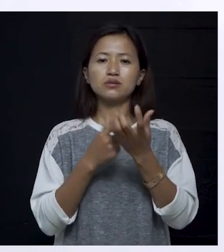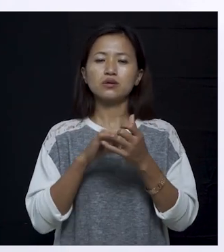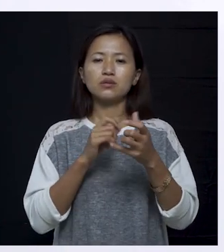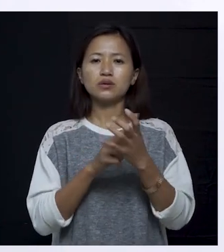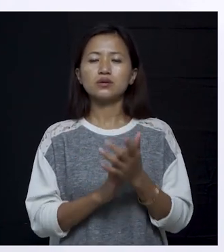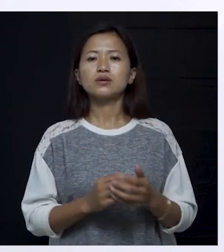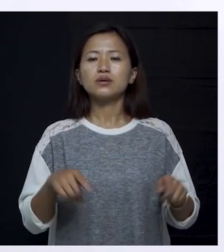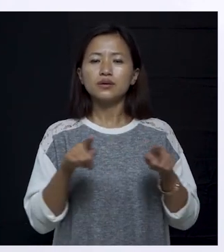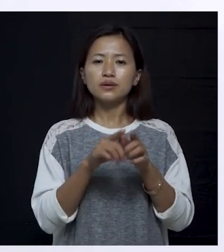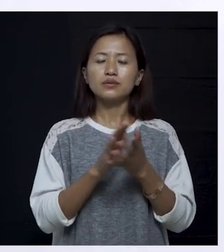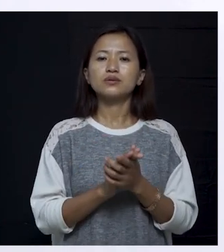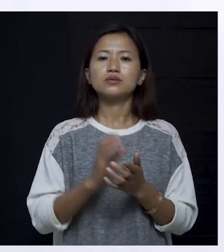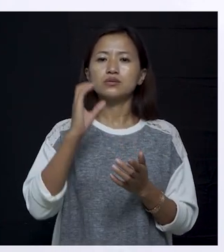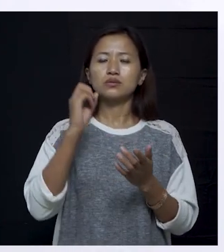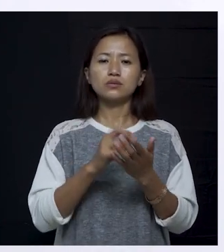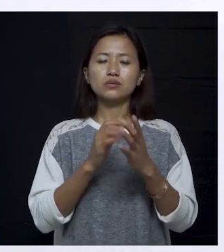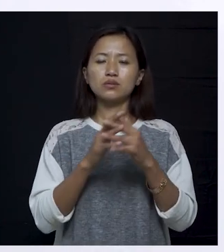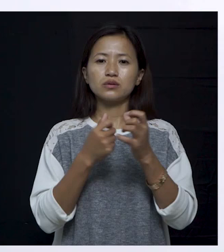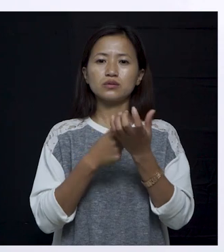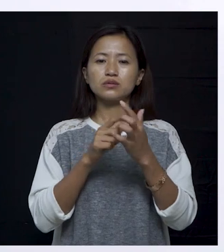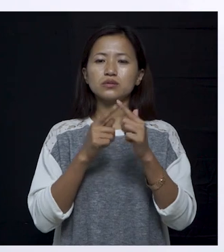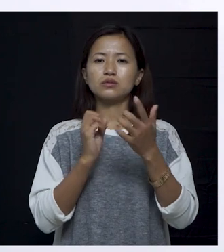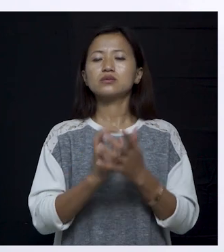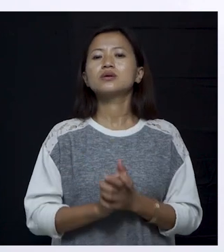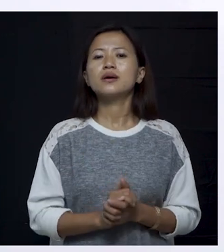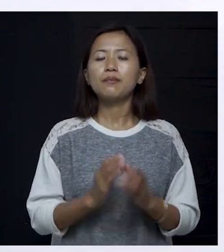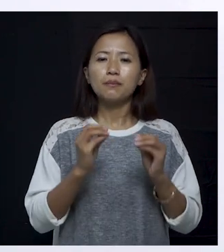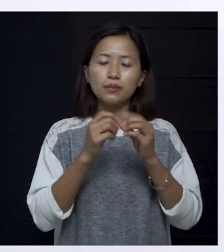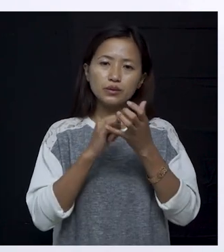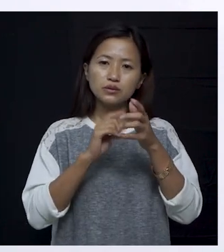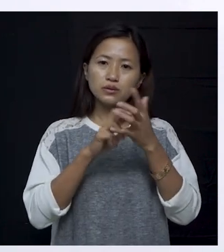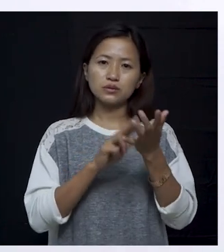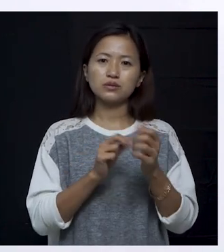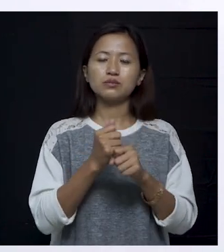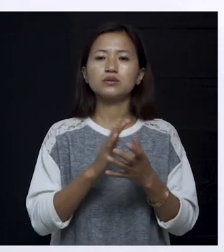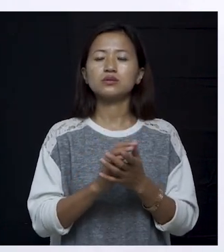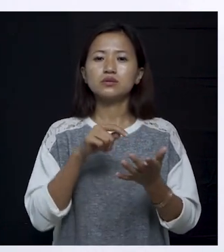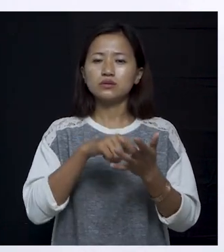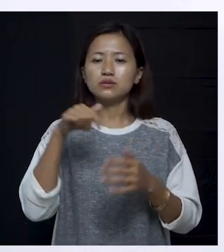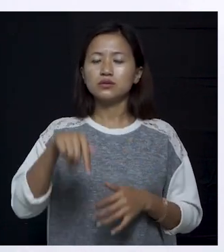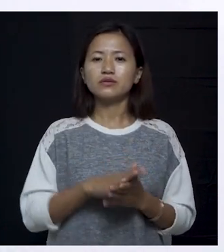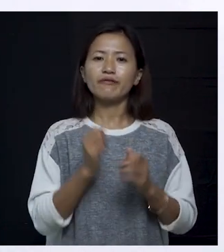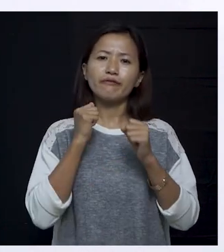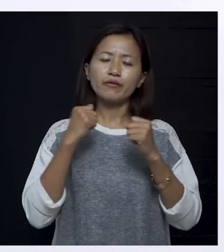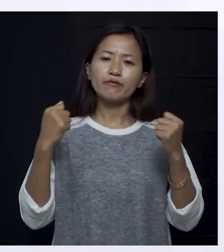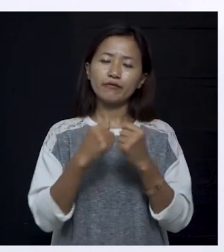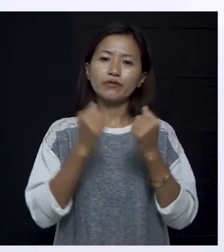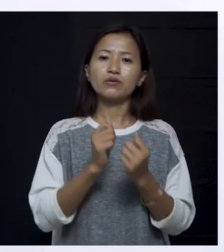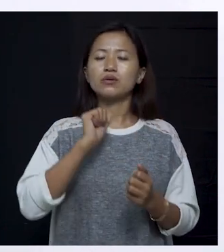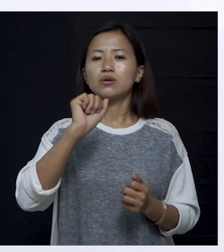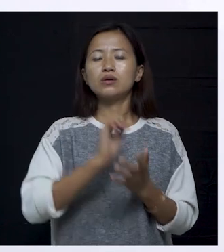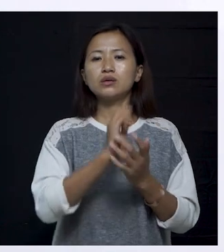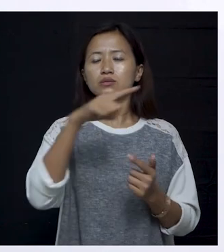then we have this coveranto. So basing on this, okay, we can fight for our